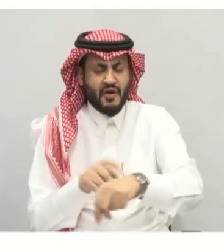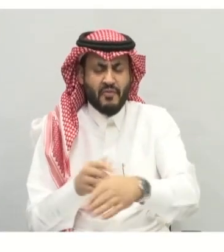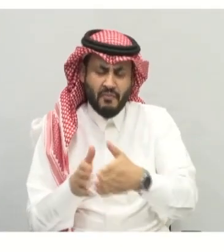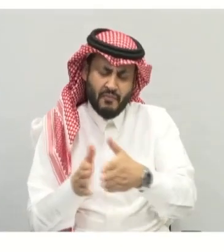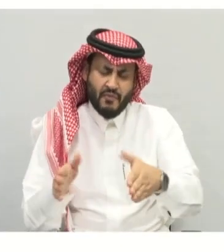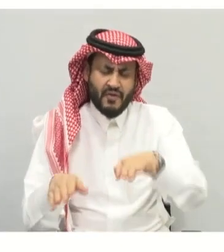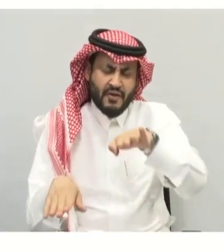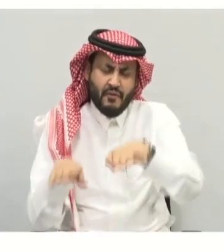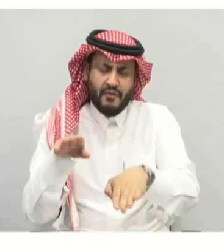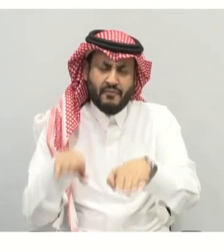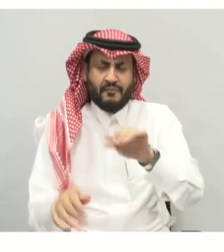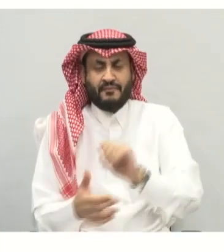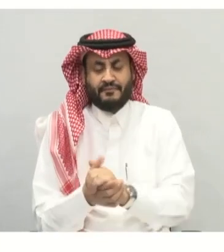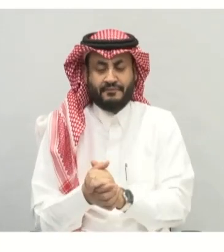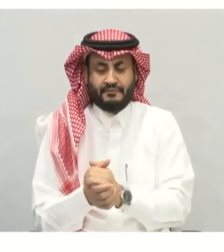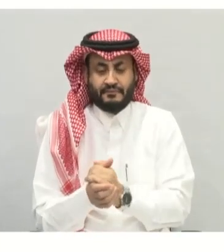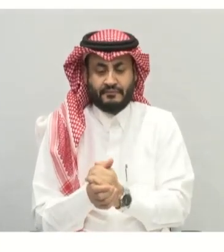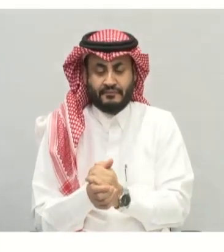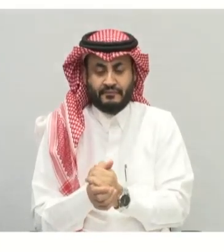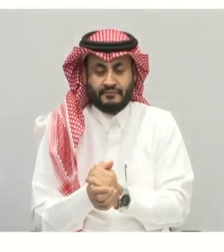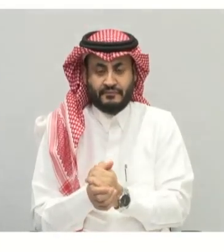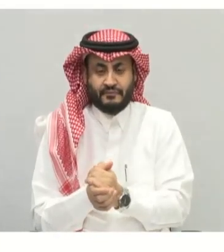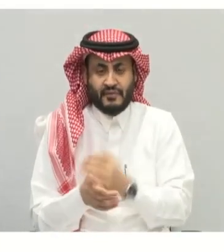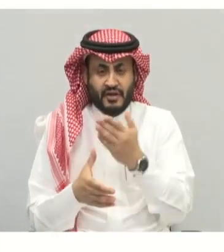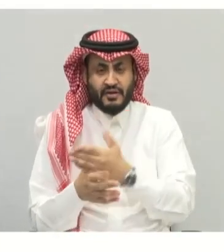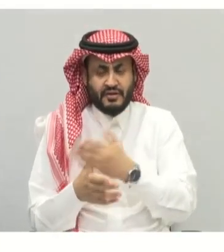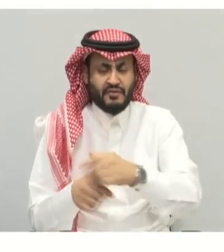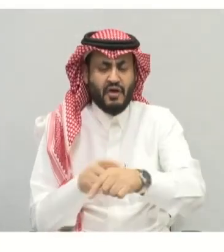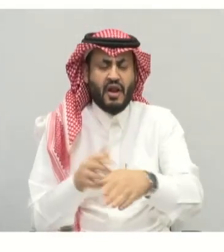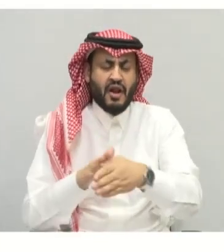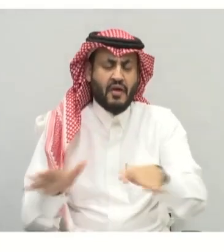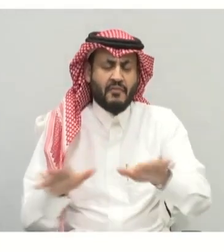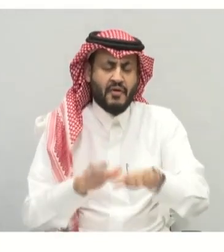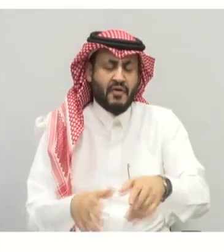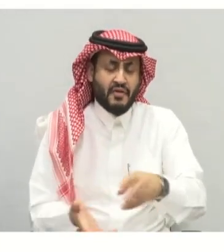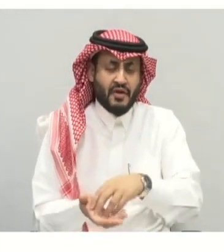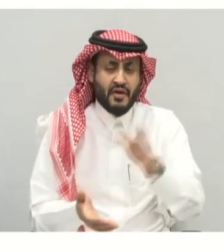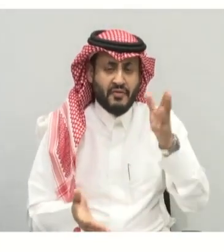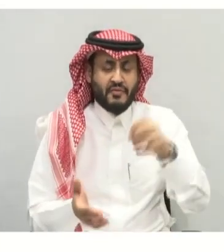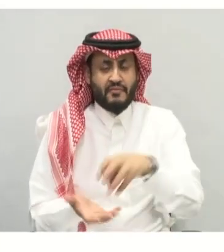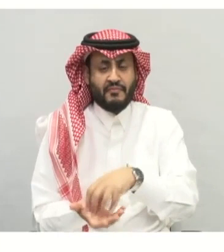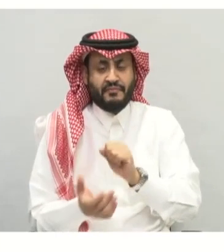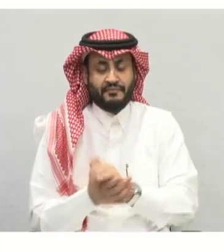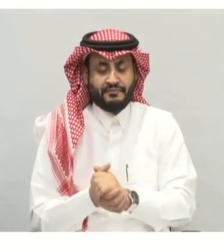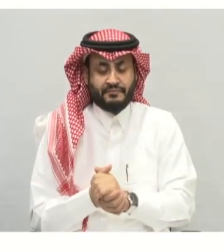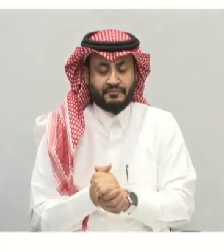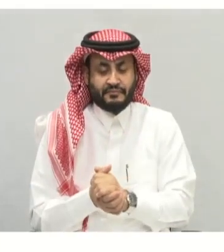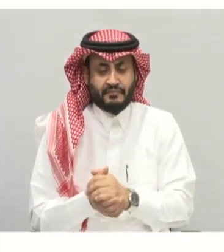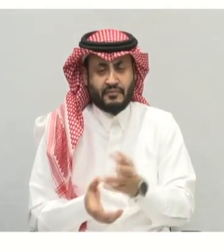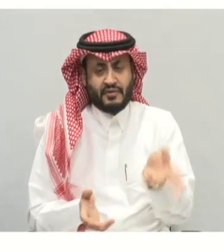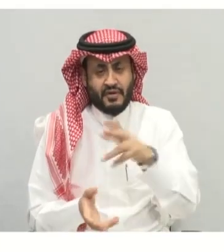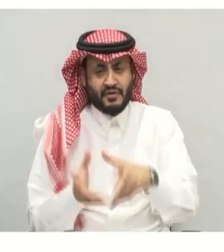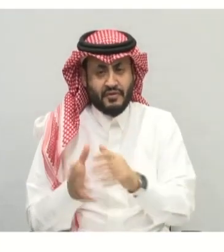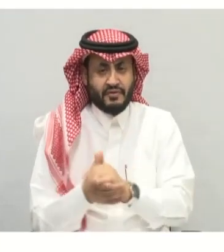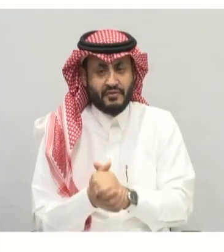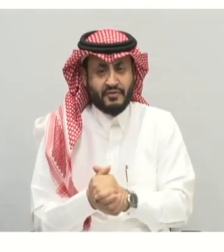to adapt to your own country because of the long time you stayed at different countries and also we talked about